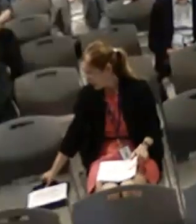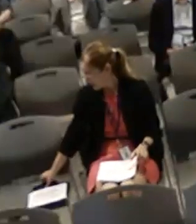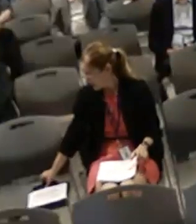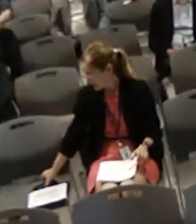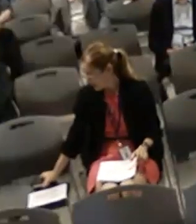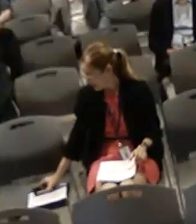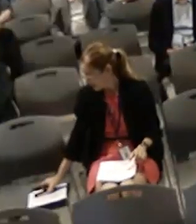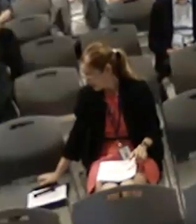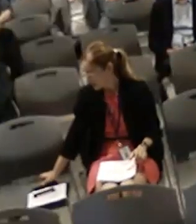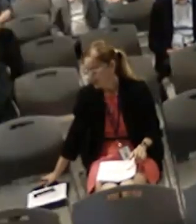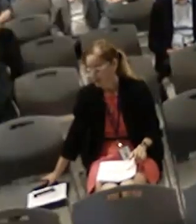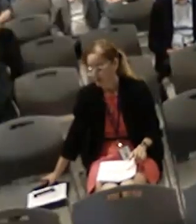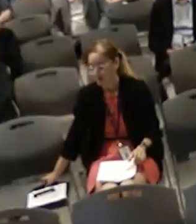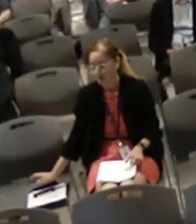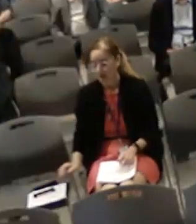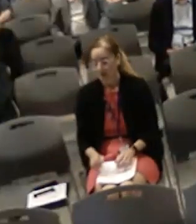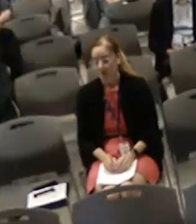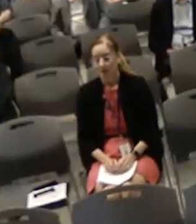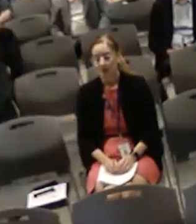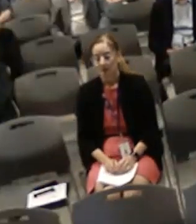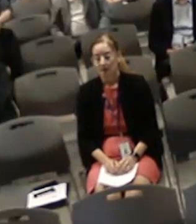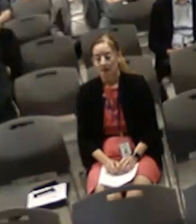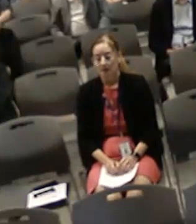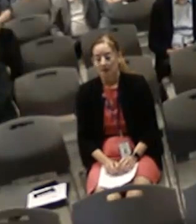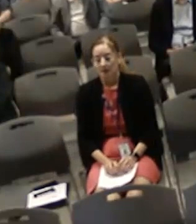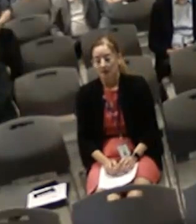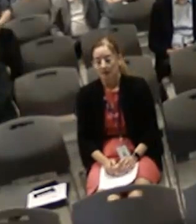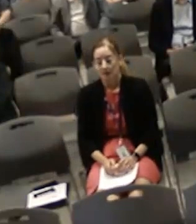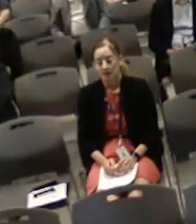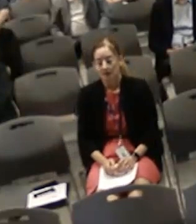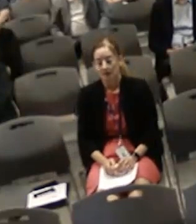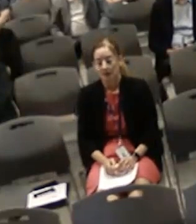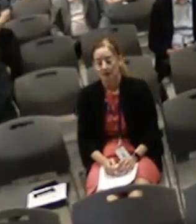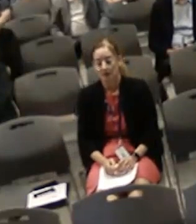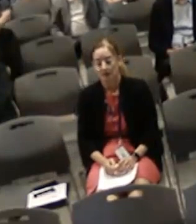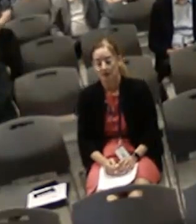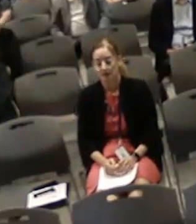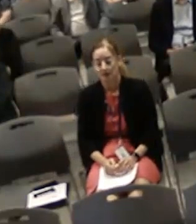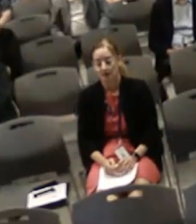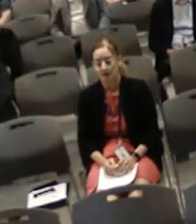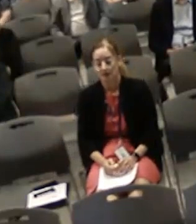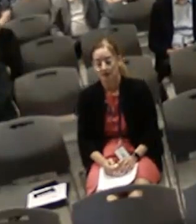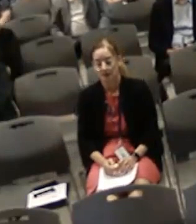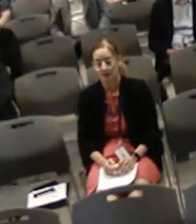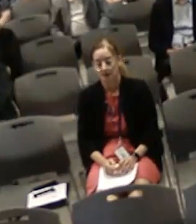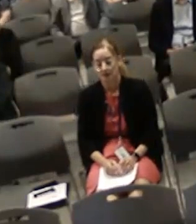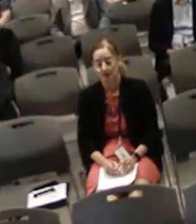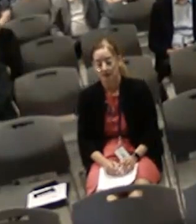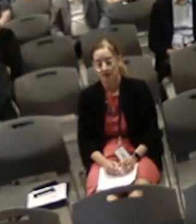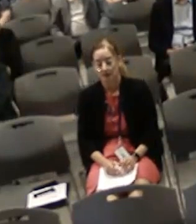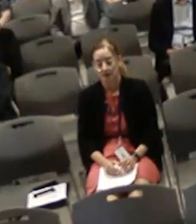Right, hello again. Resolution number 40 is approving the award of excavated material disposal to